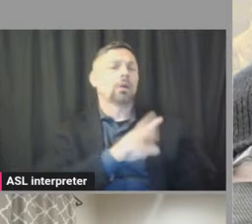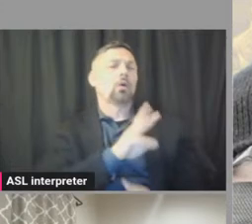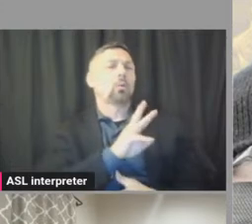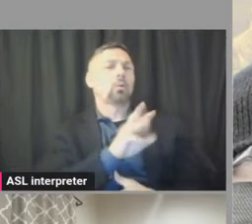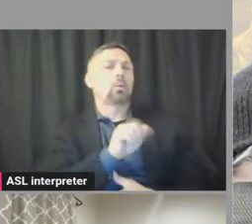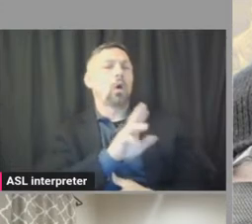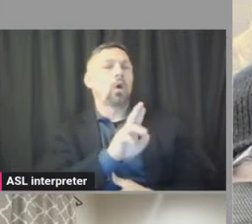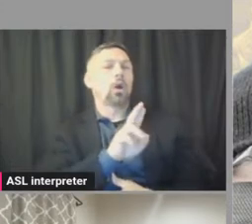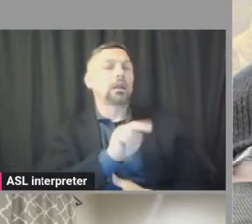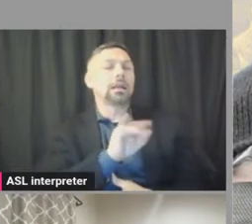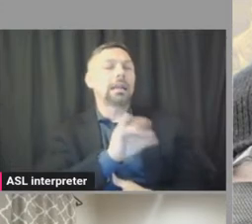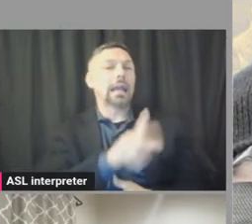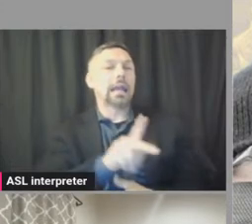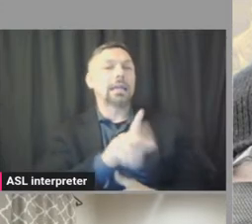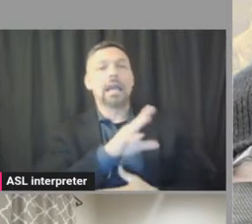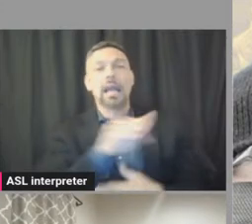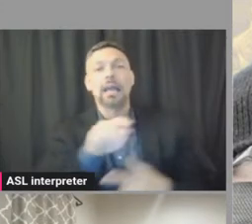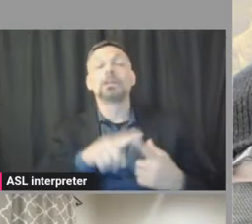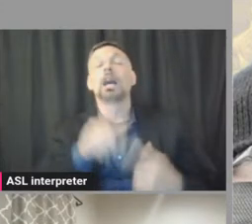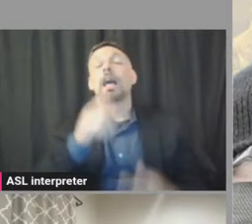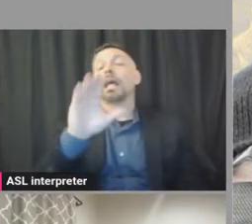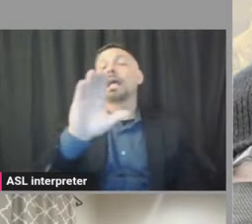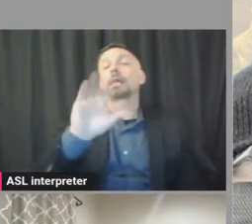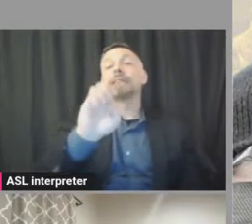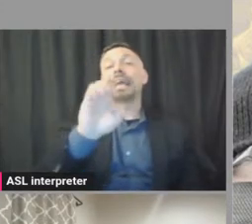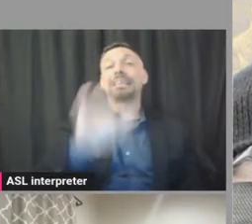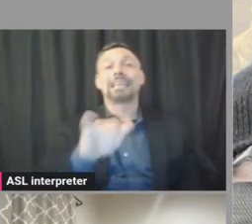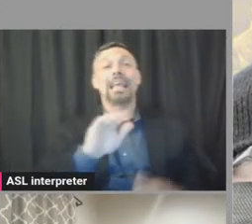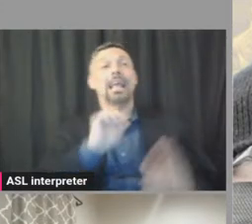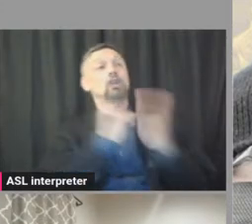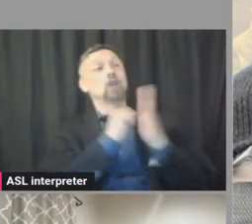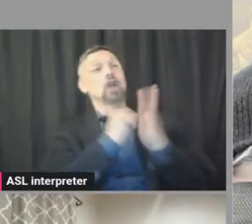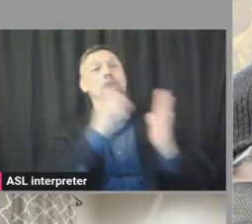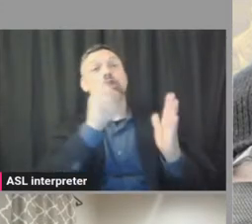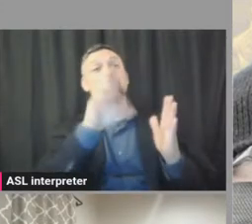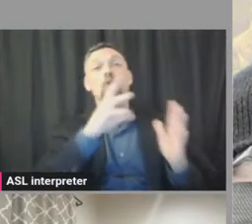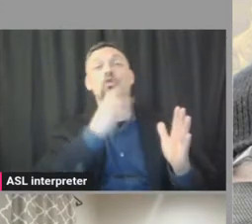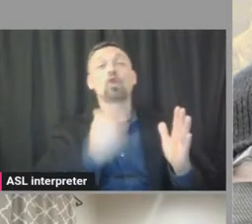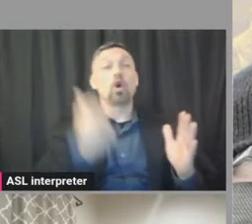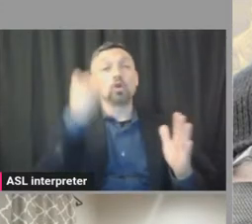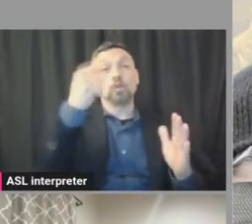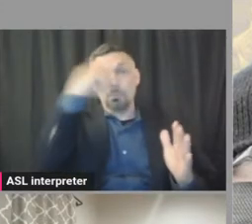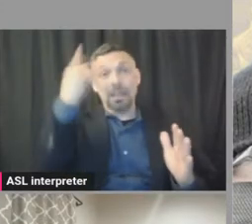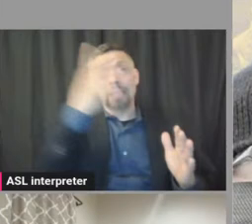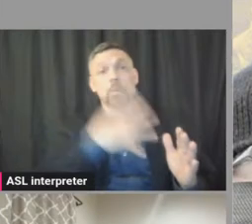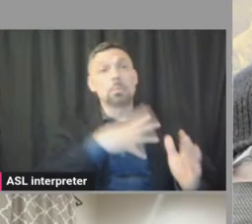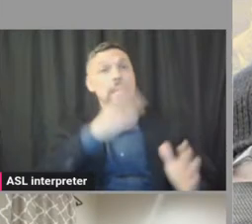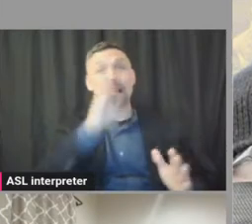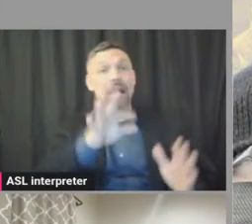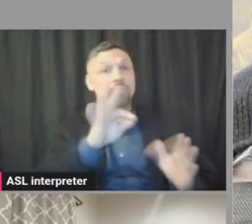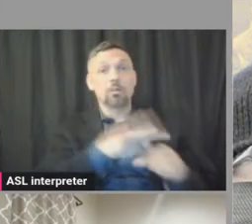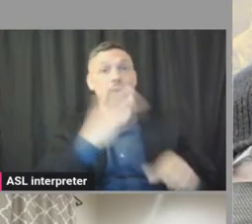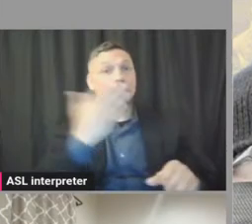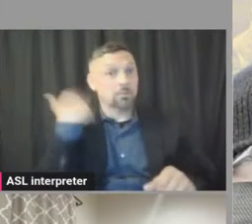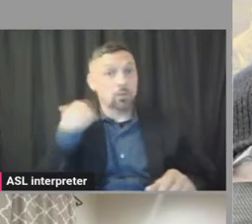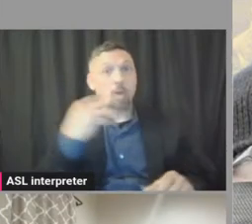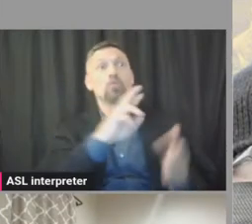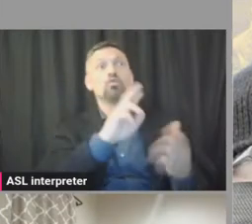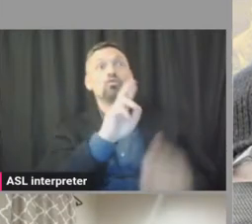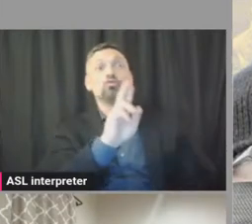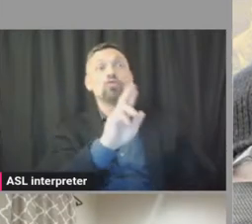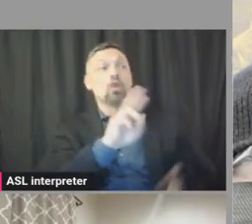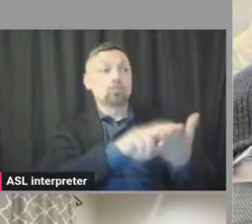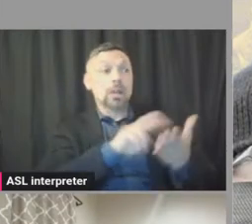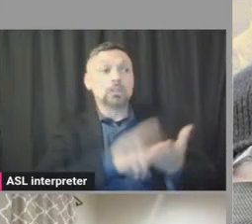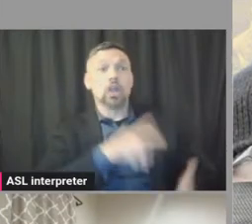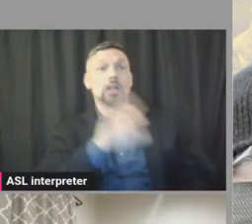going to be Democrats? Casey got to the door of an older Black woman who had never voted before. She had been registered Democrat for decades, but